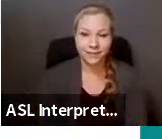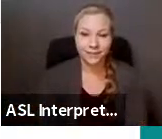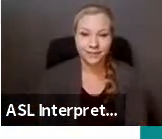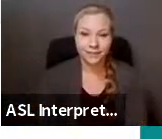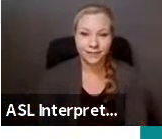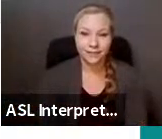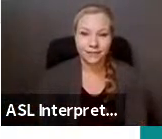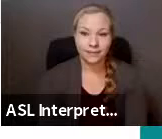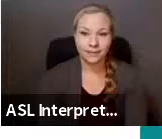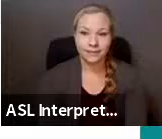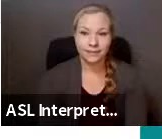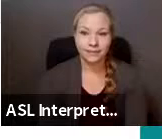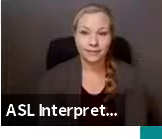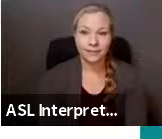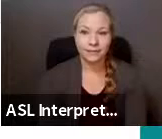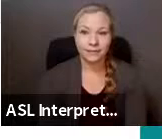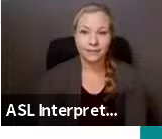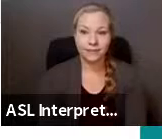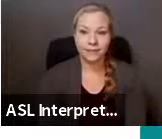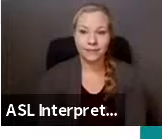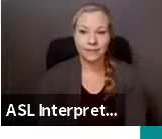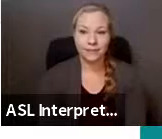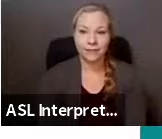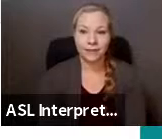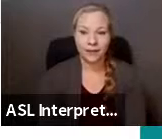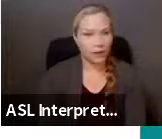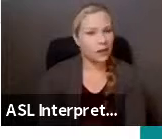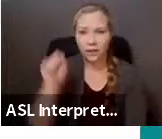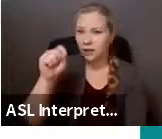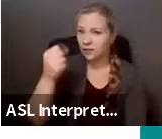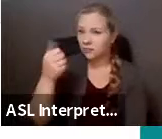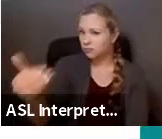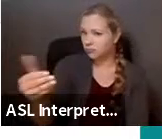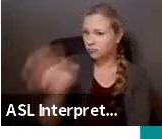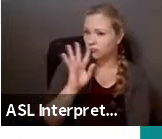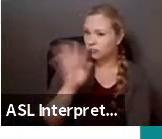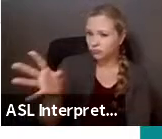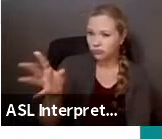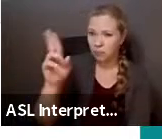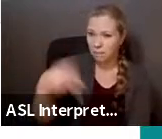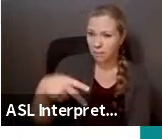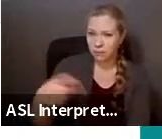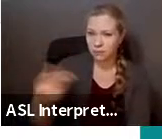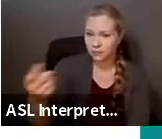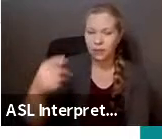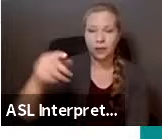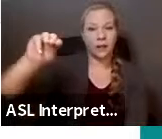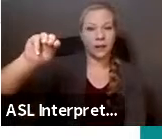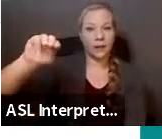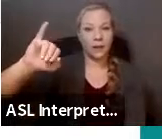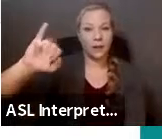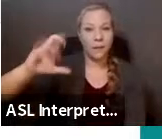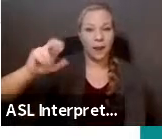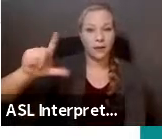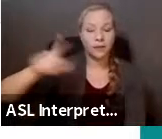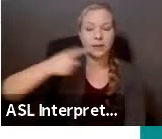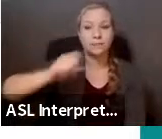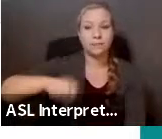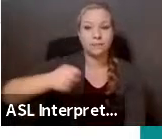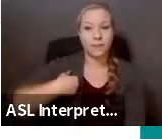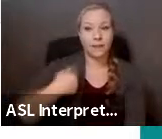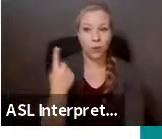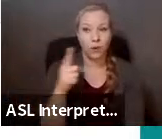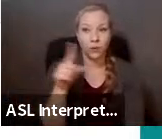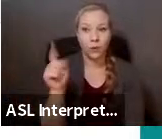Since we're small group, yeah, go ahead and unmute yourself and just speak up. Okay, I just have one question. I don't